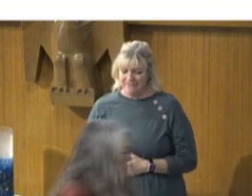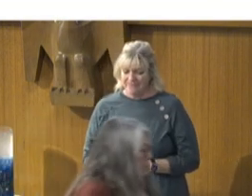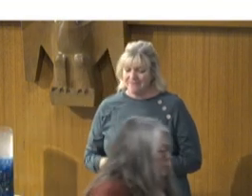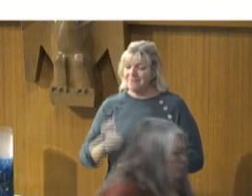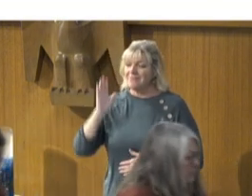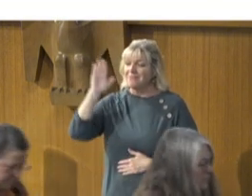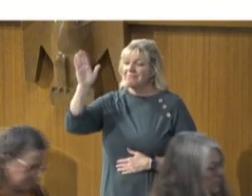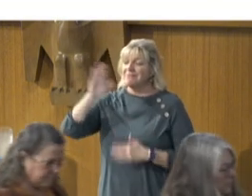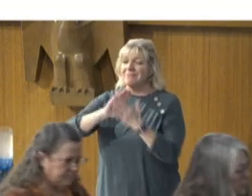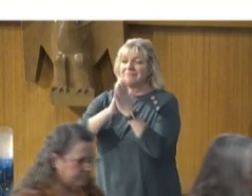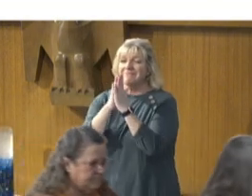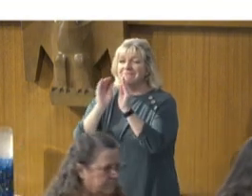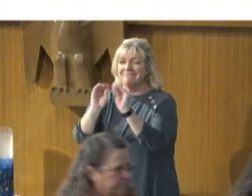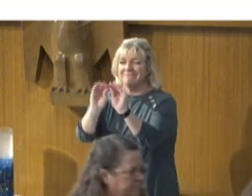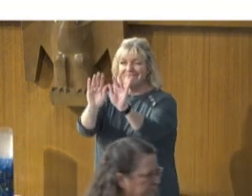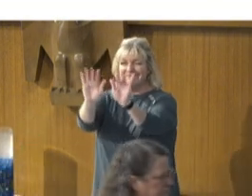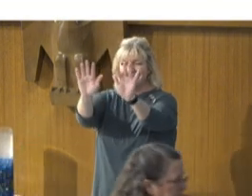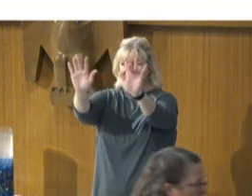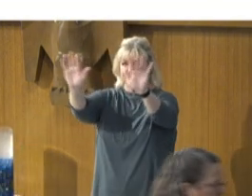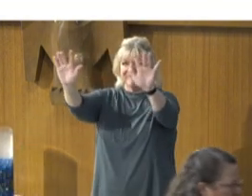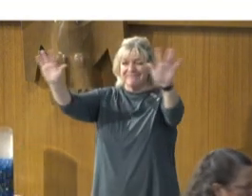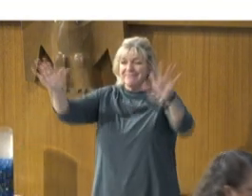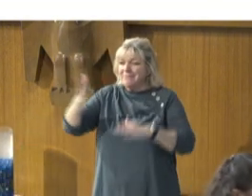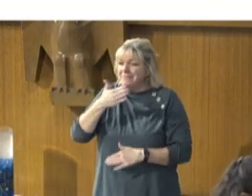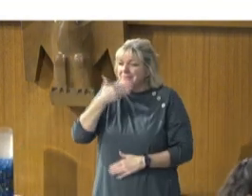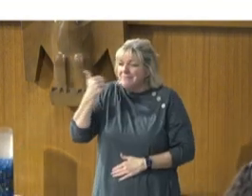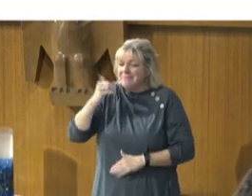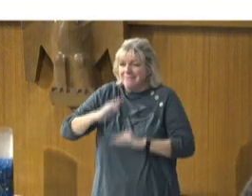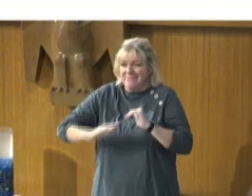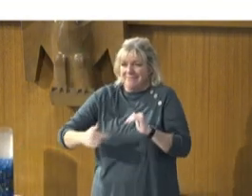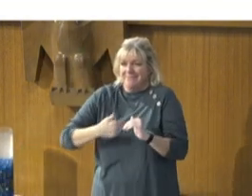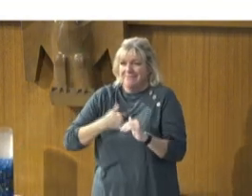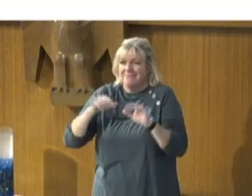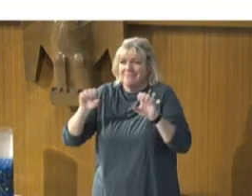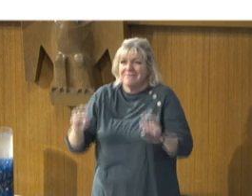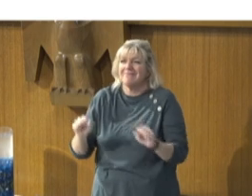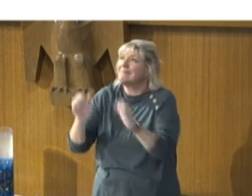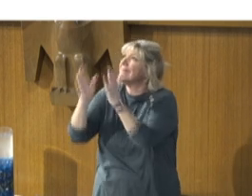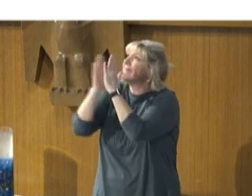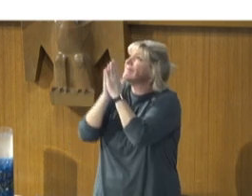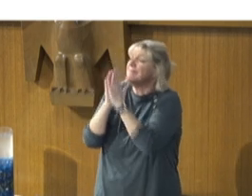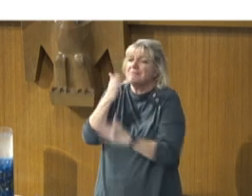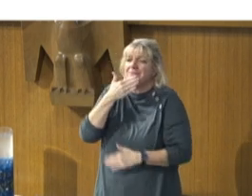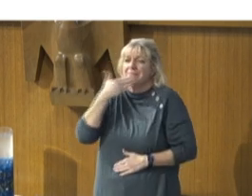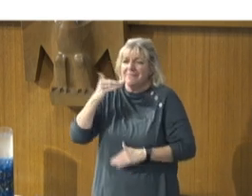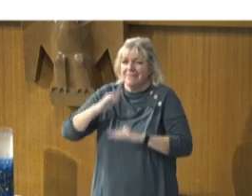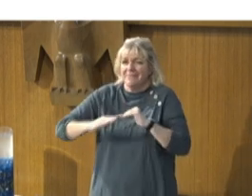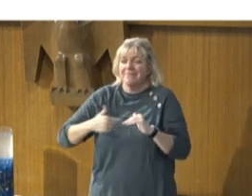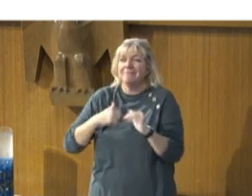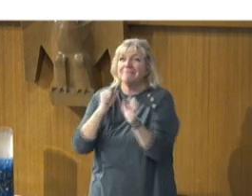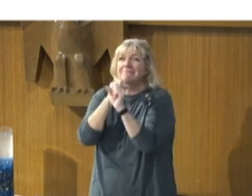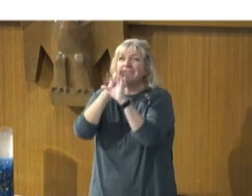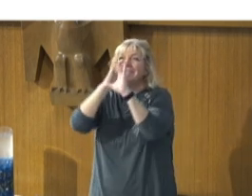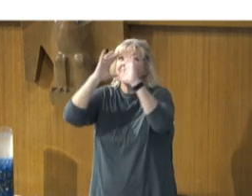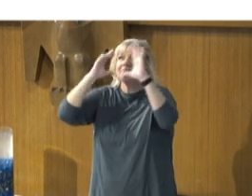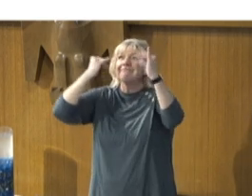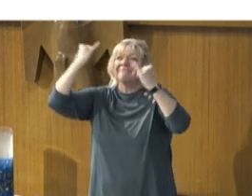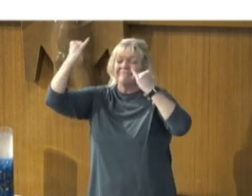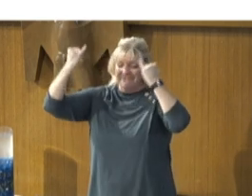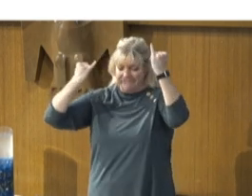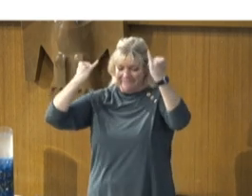be bright, better than I could ever ask or dare imagine.